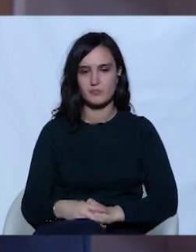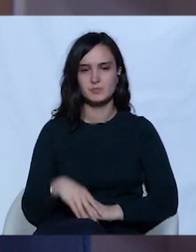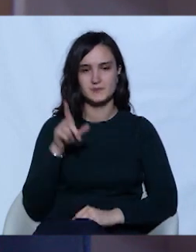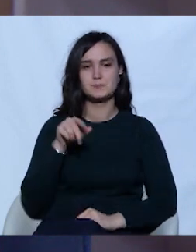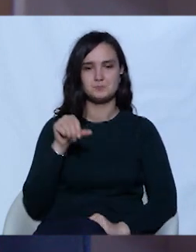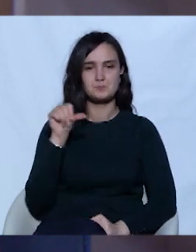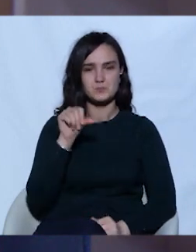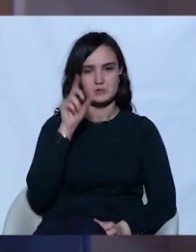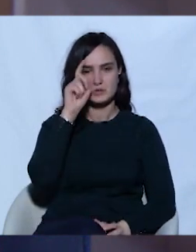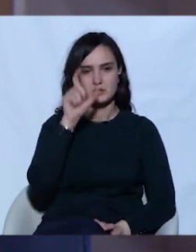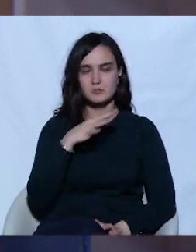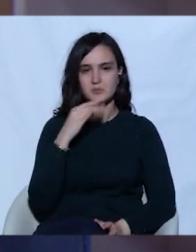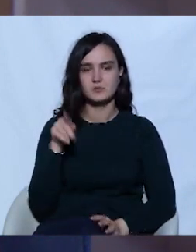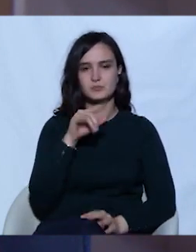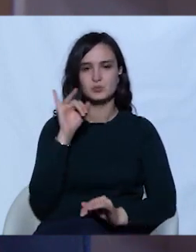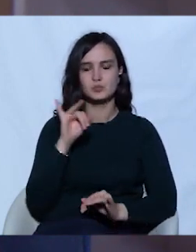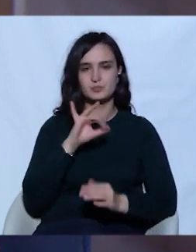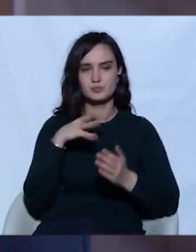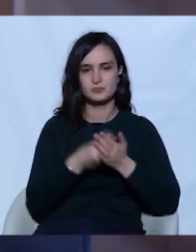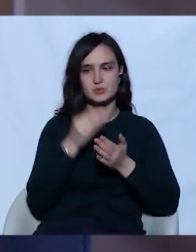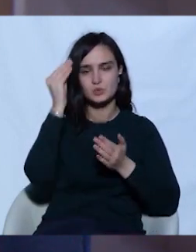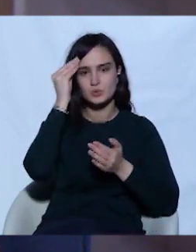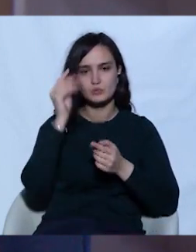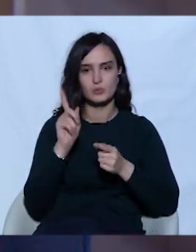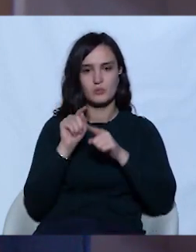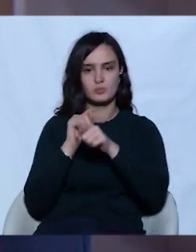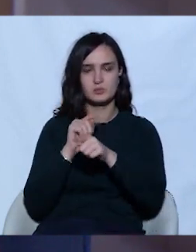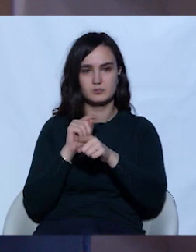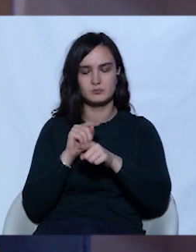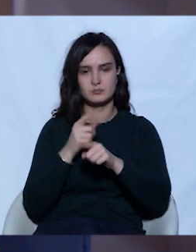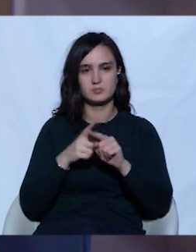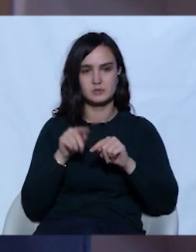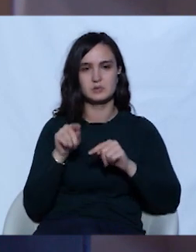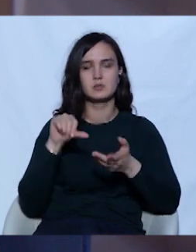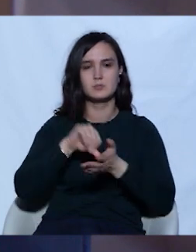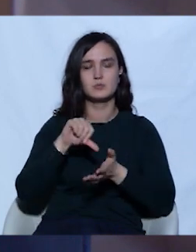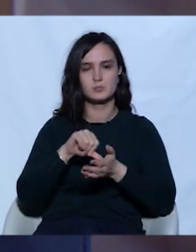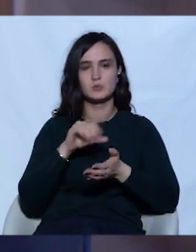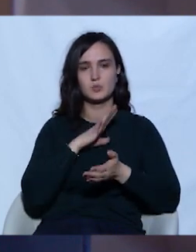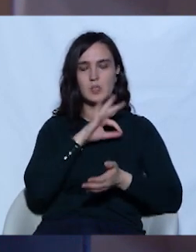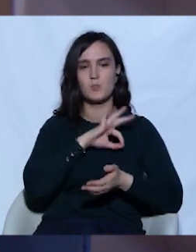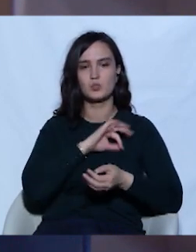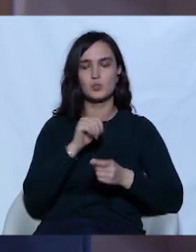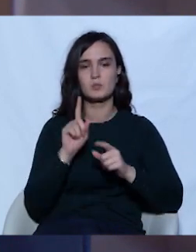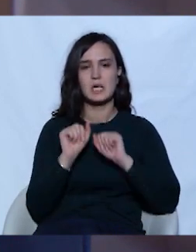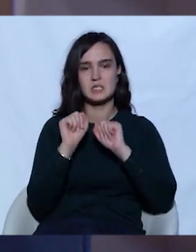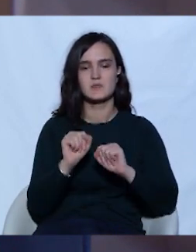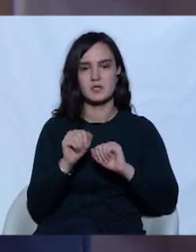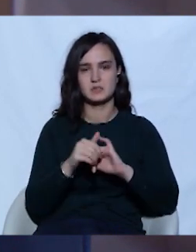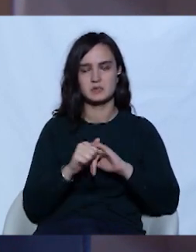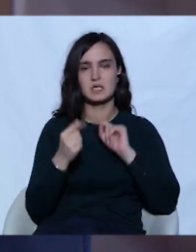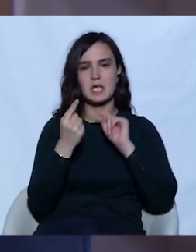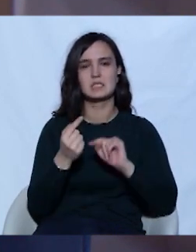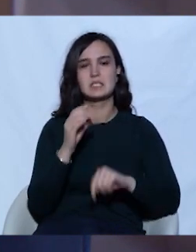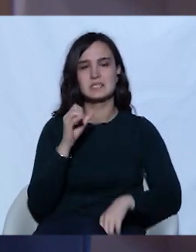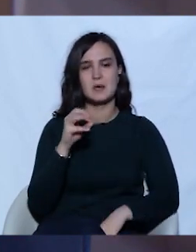these misunderstandings in matchmaking is because of parenting. And that's our next theme. Now, this